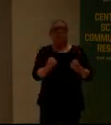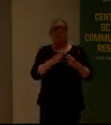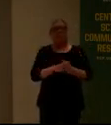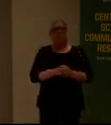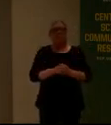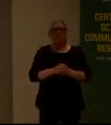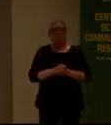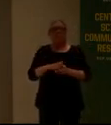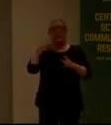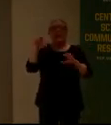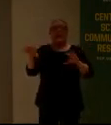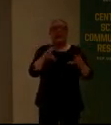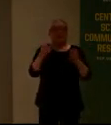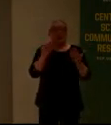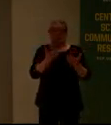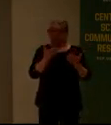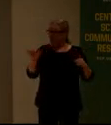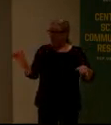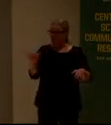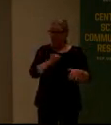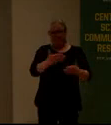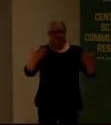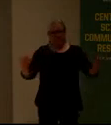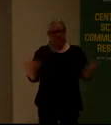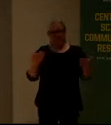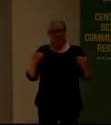And we have to do the same thing here, a multi-pronged approach.